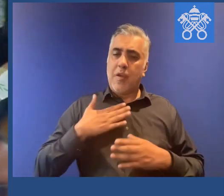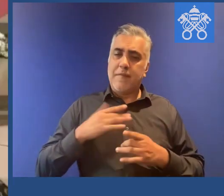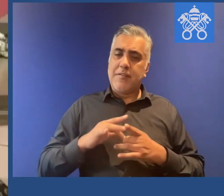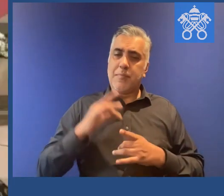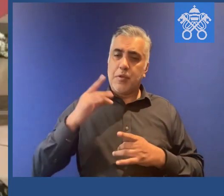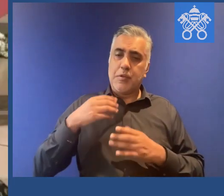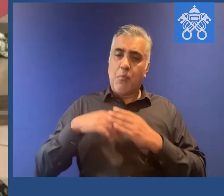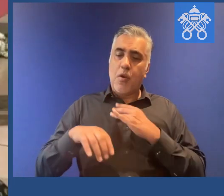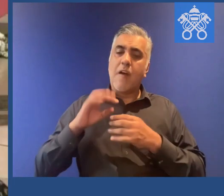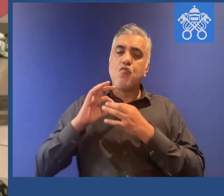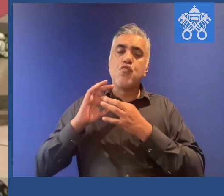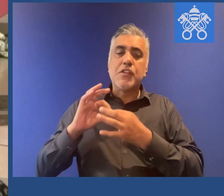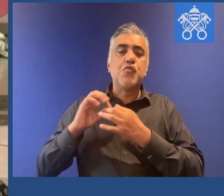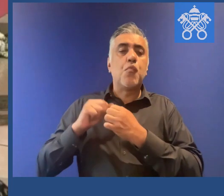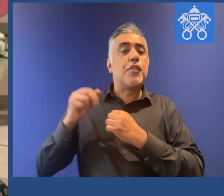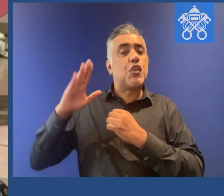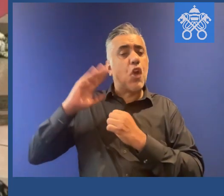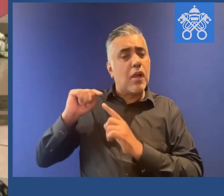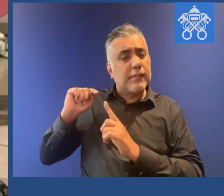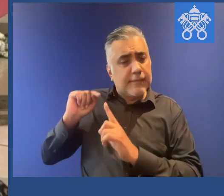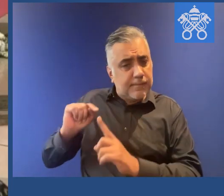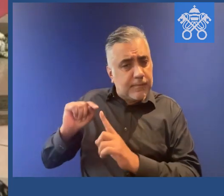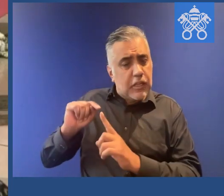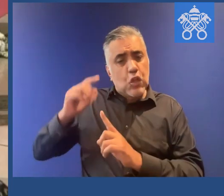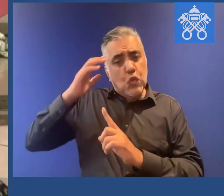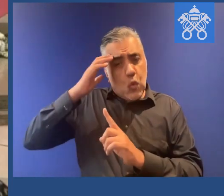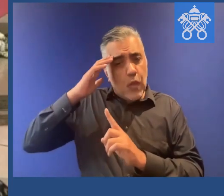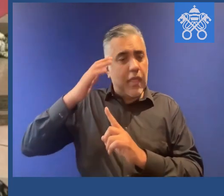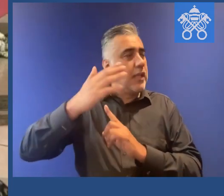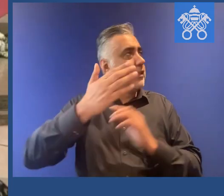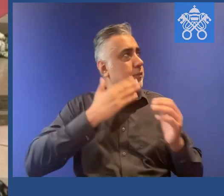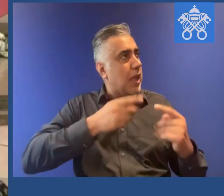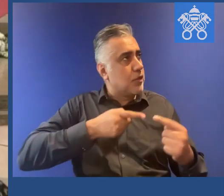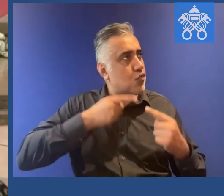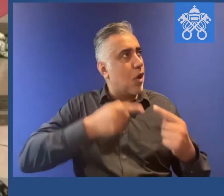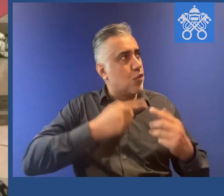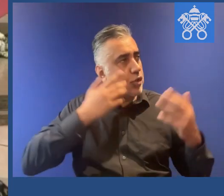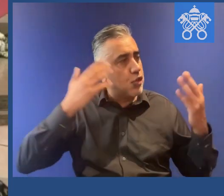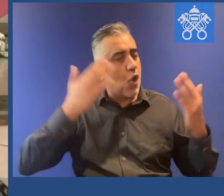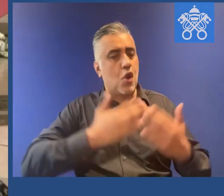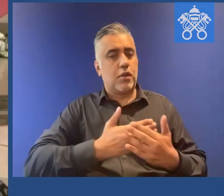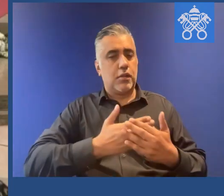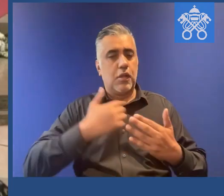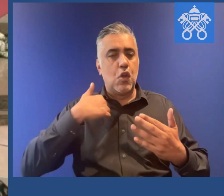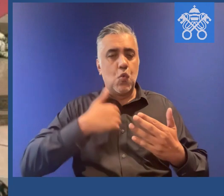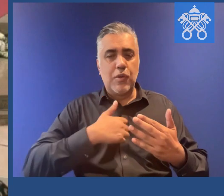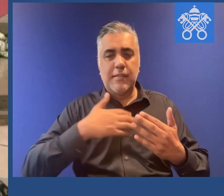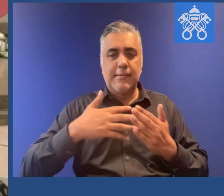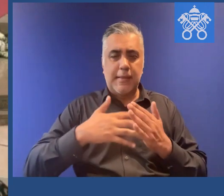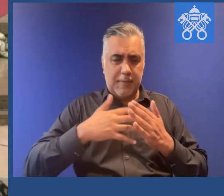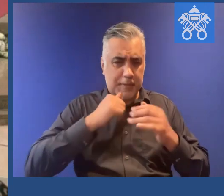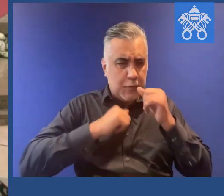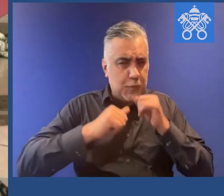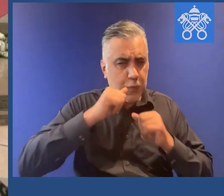is born of a relationship with God, from knowing that despite the struggles and dark nights that we sometimes